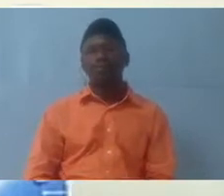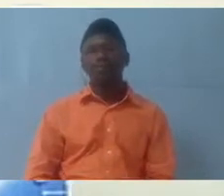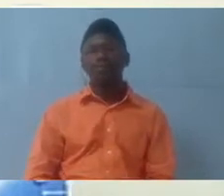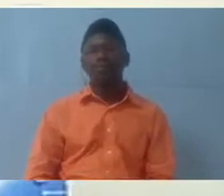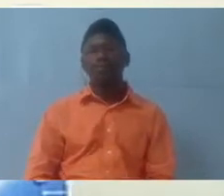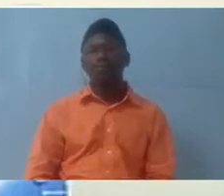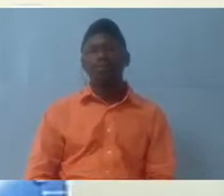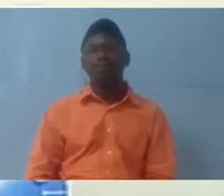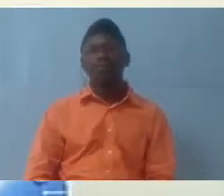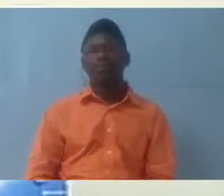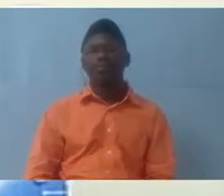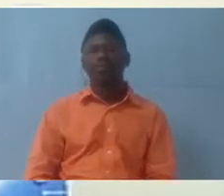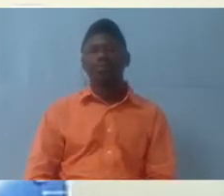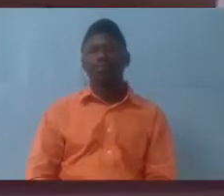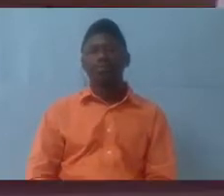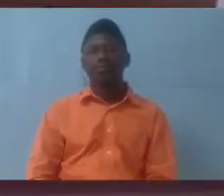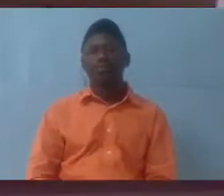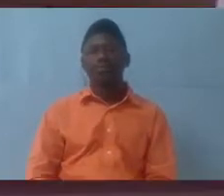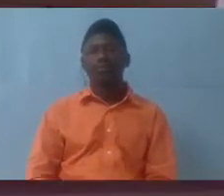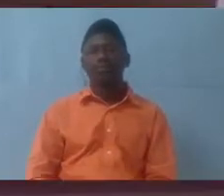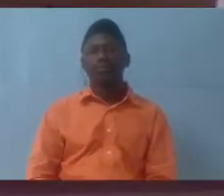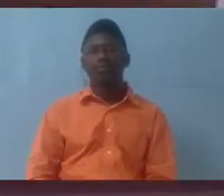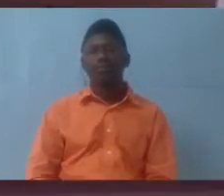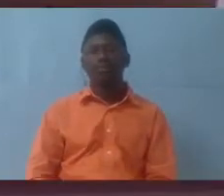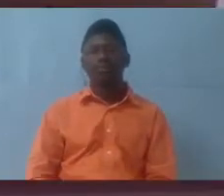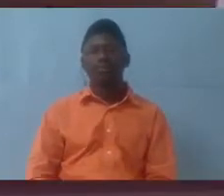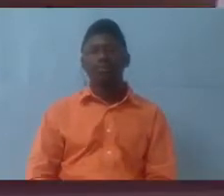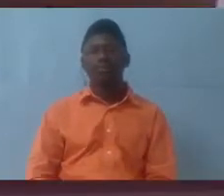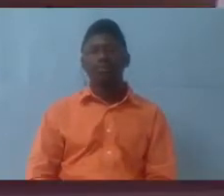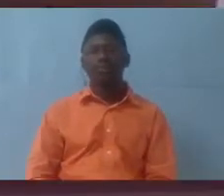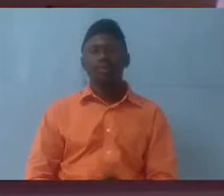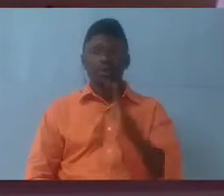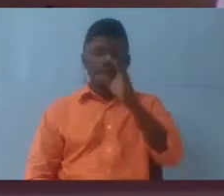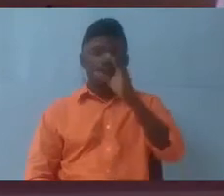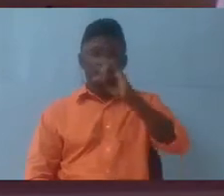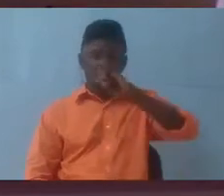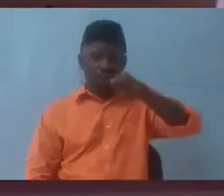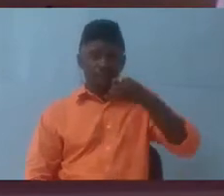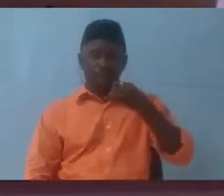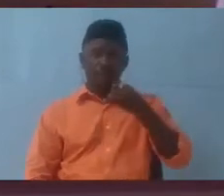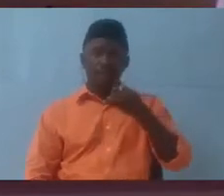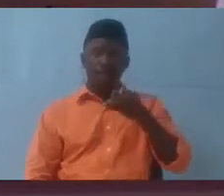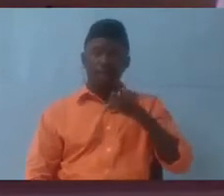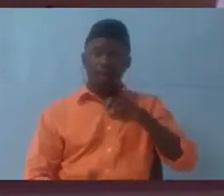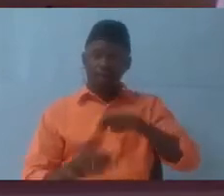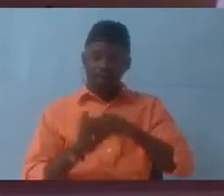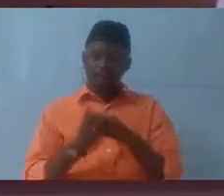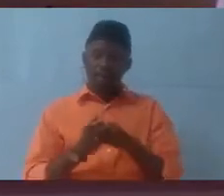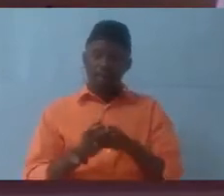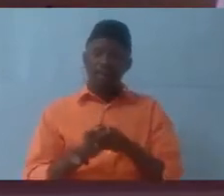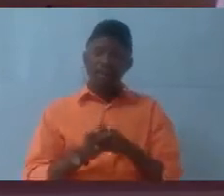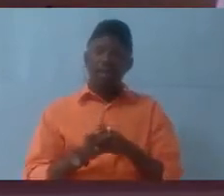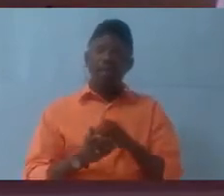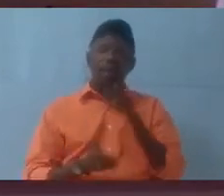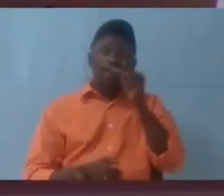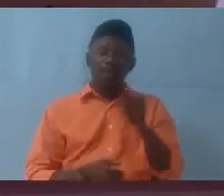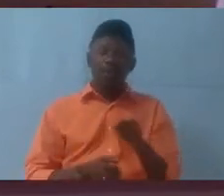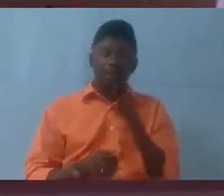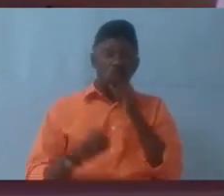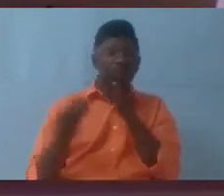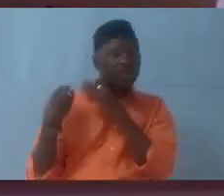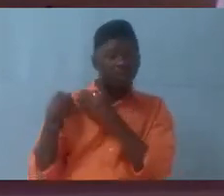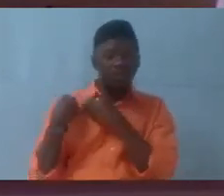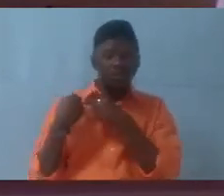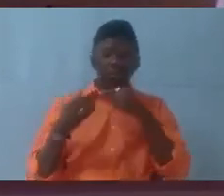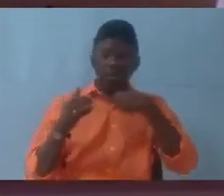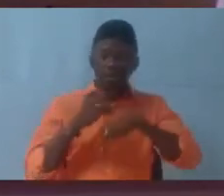safara lolu CJ being the main supervisor of the courts chief justice nga xamne nak mom moy jité li nga xamne modi